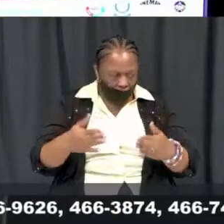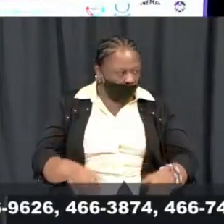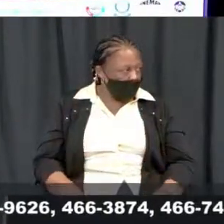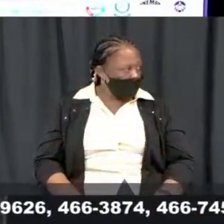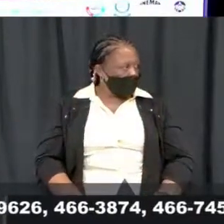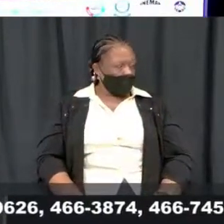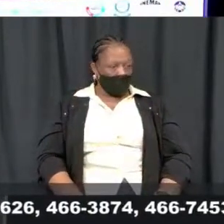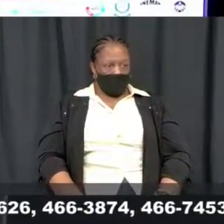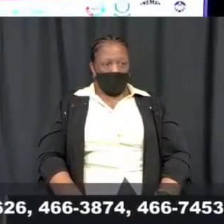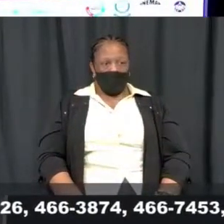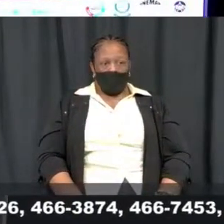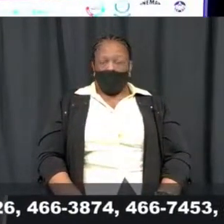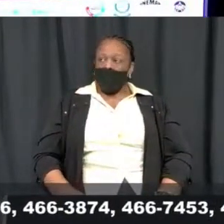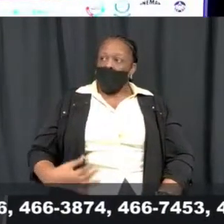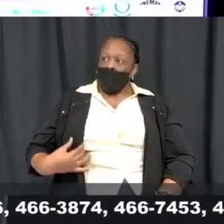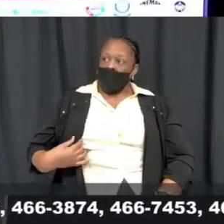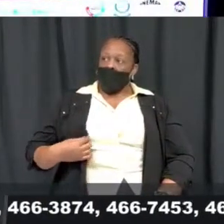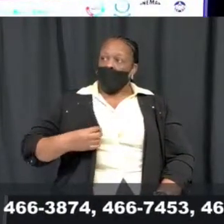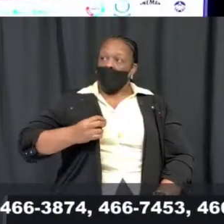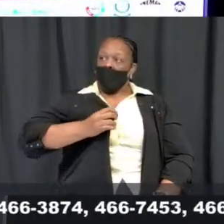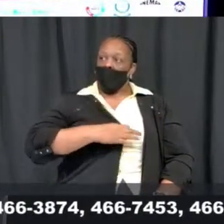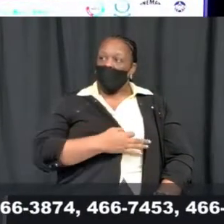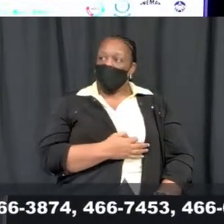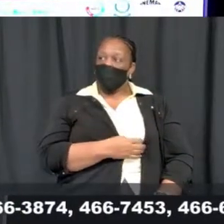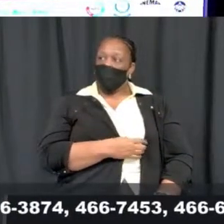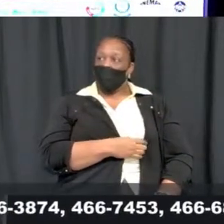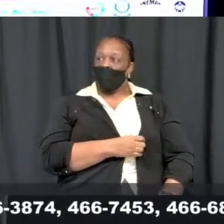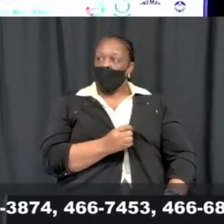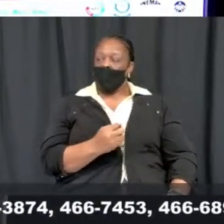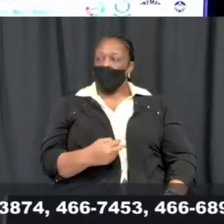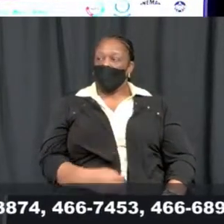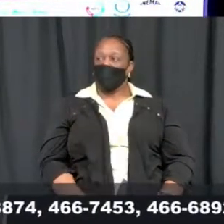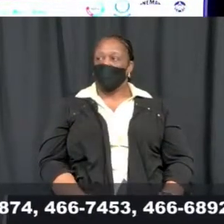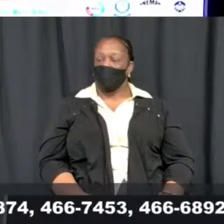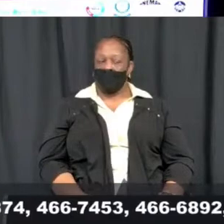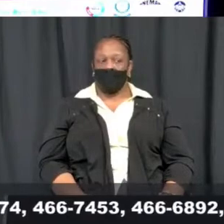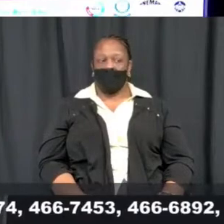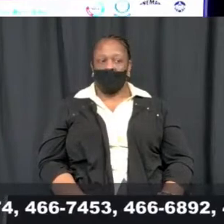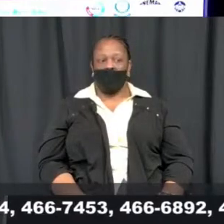Thank you, Honorable Minister. I think we needed those inspirational and